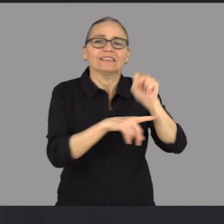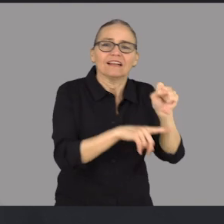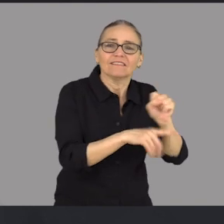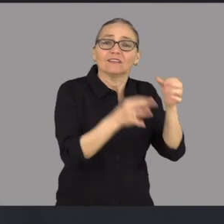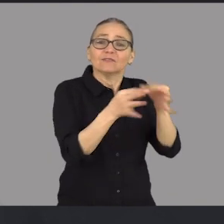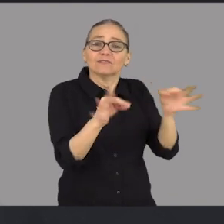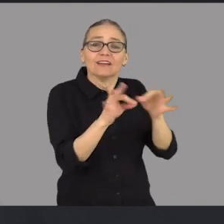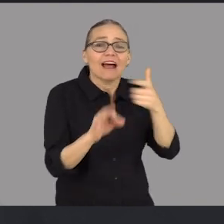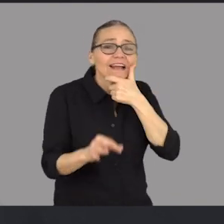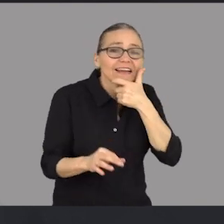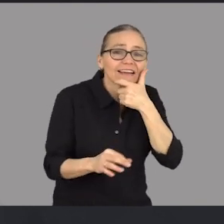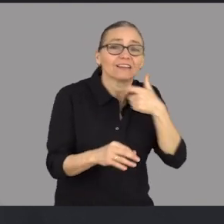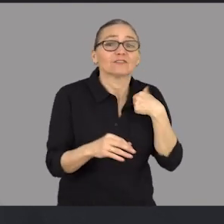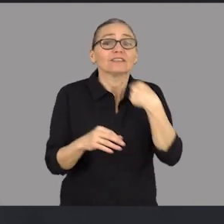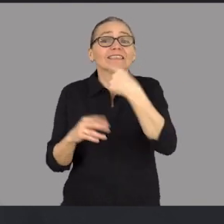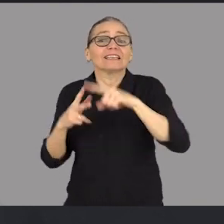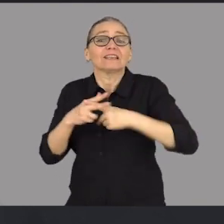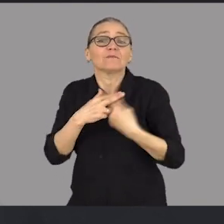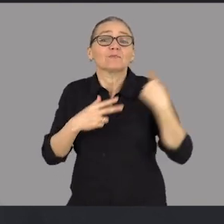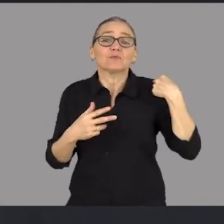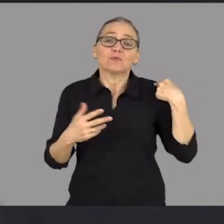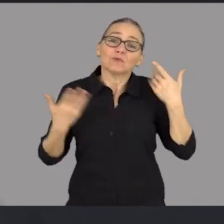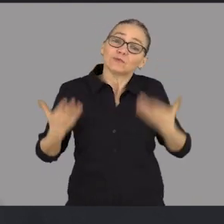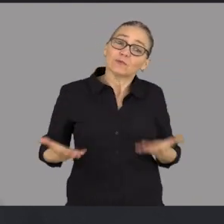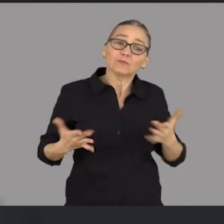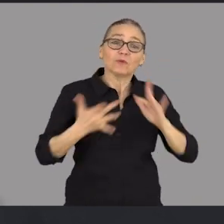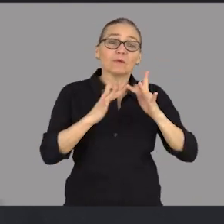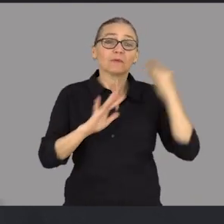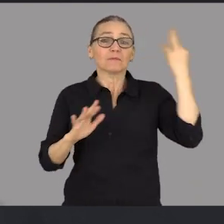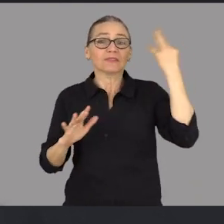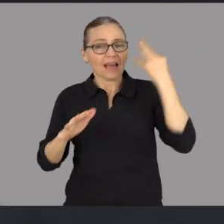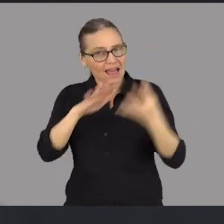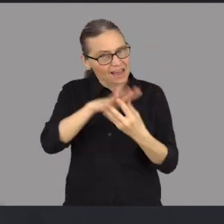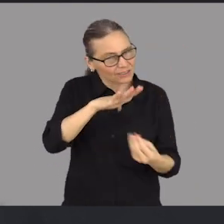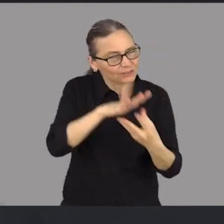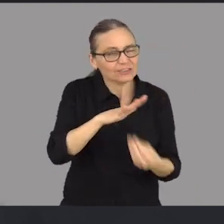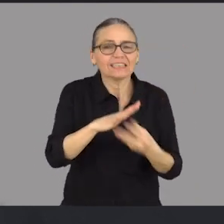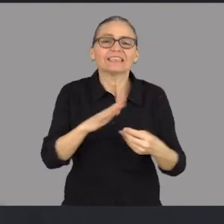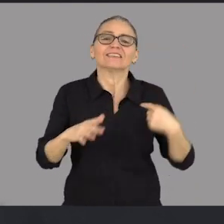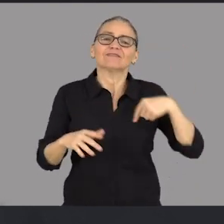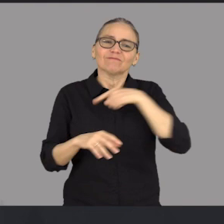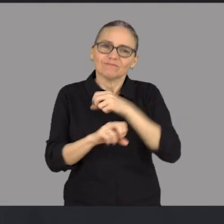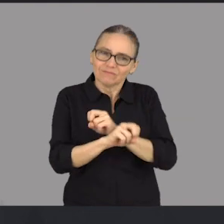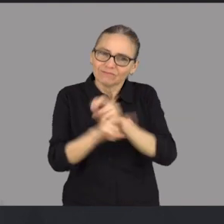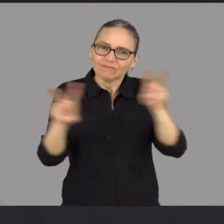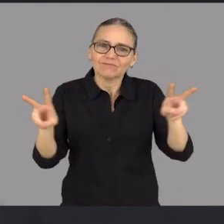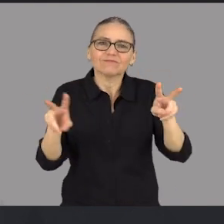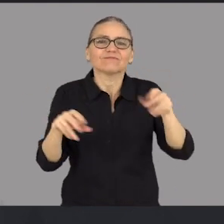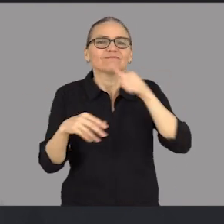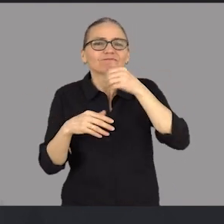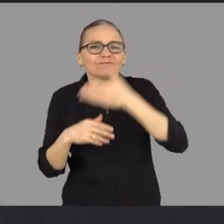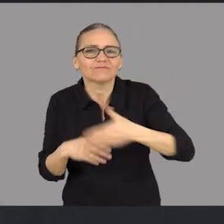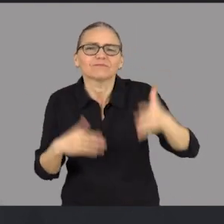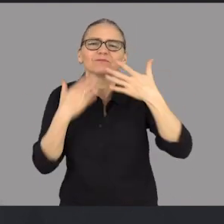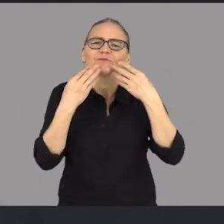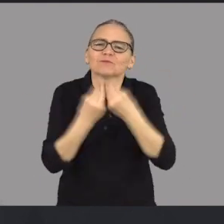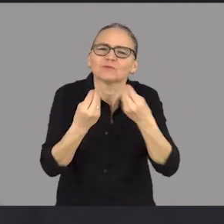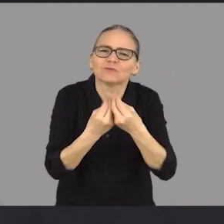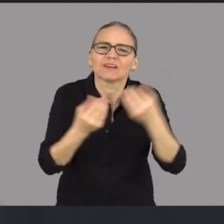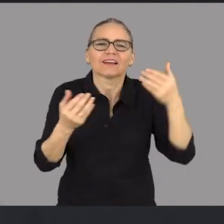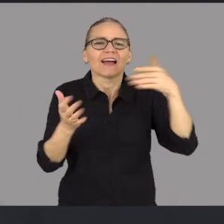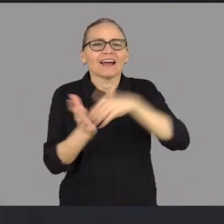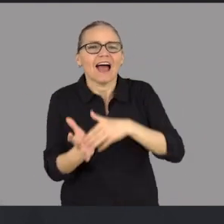of today's session, this webinar is recorded, and we will send out a recording to all attendees once that has